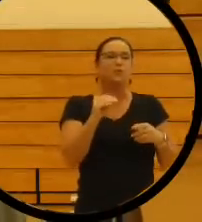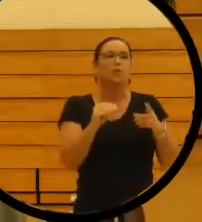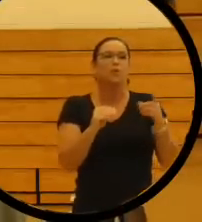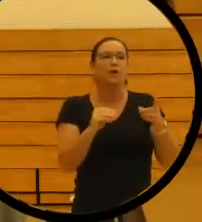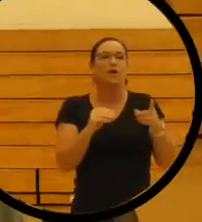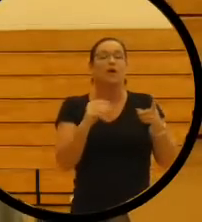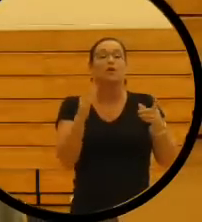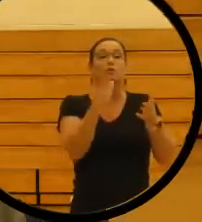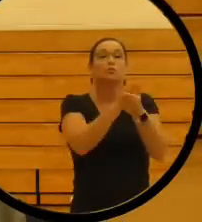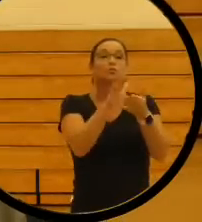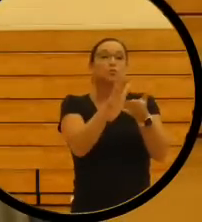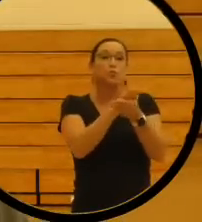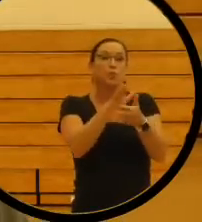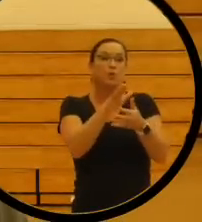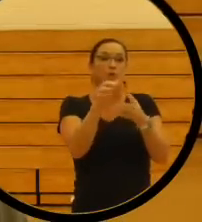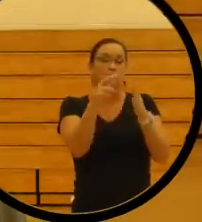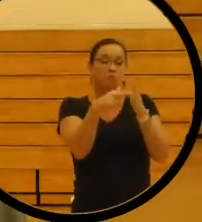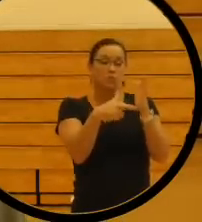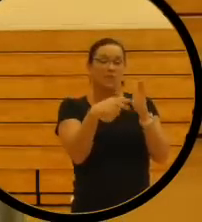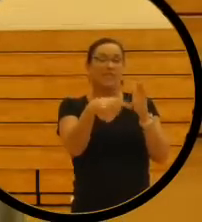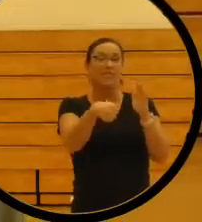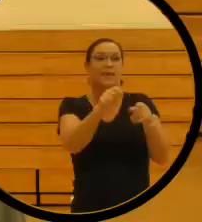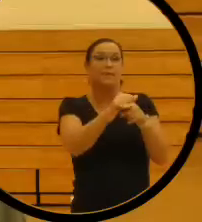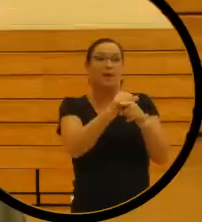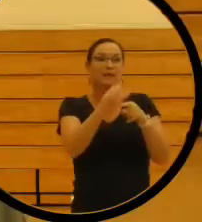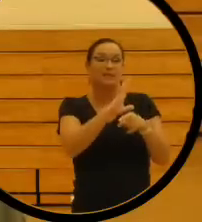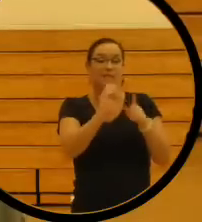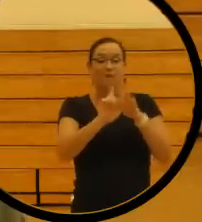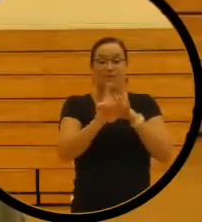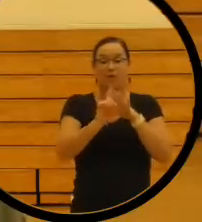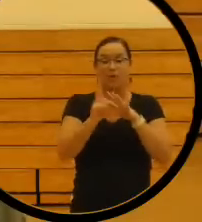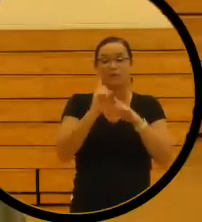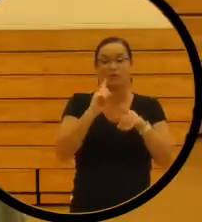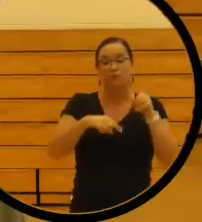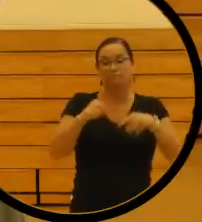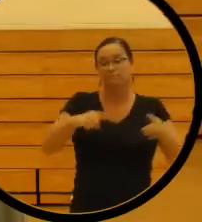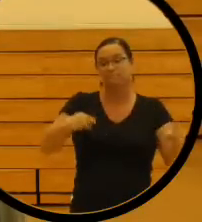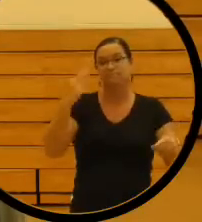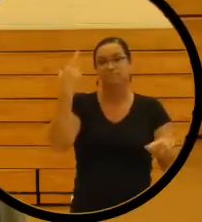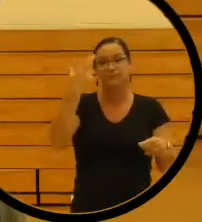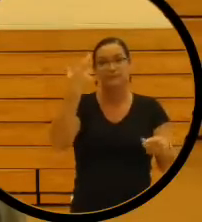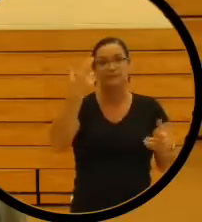practices their evacuations for various reasons.